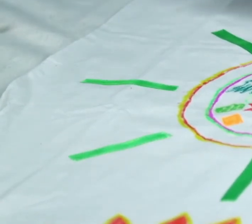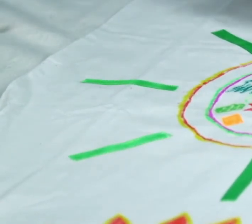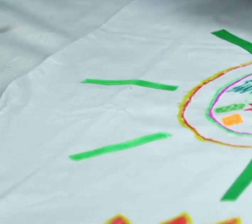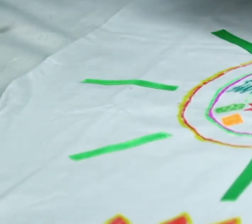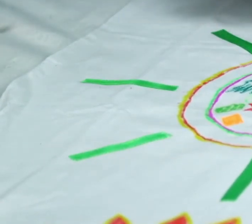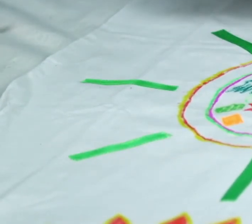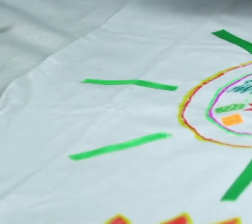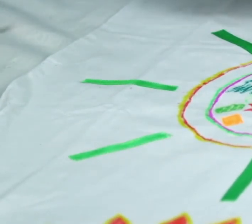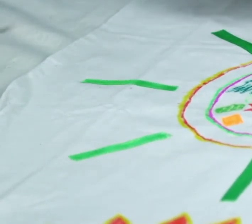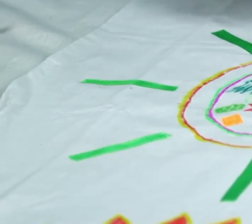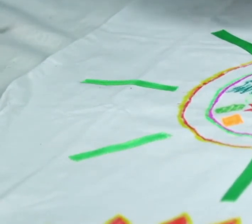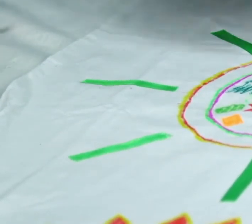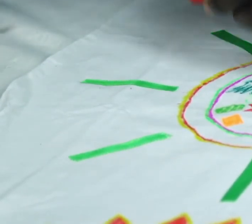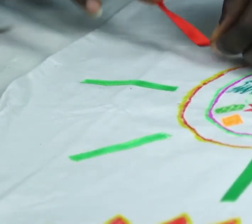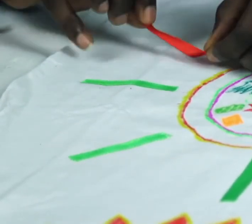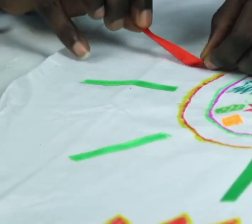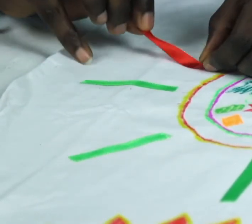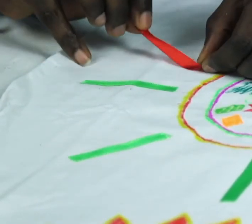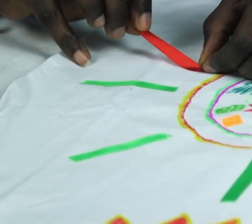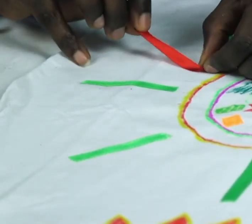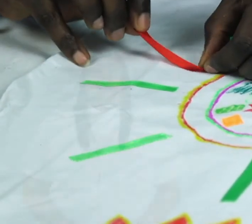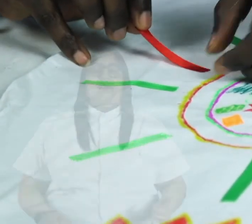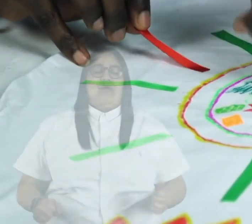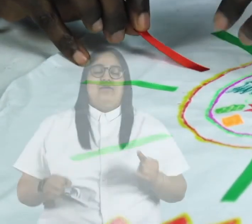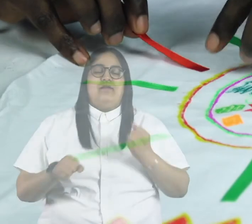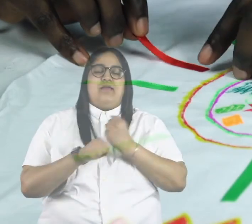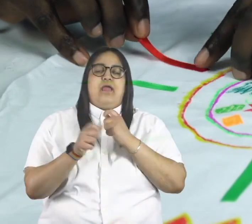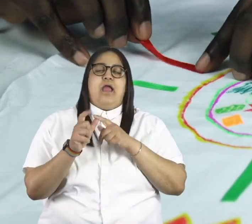Now we're just going to fill in the gaps.